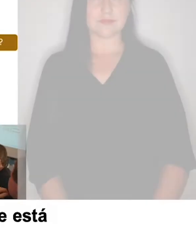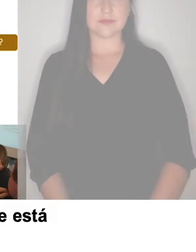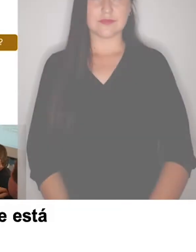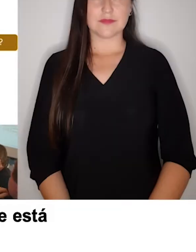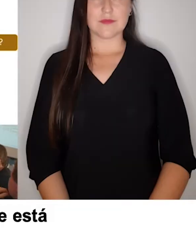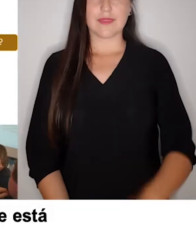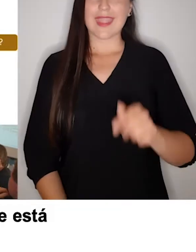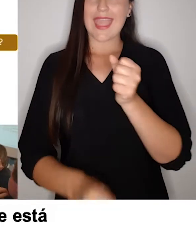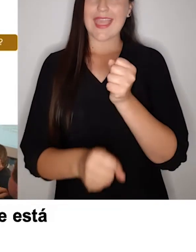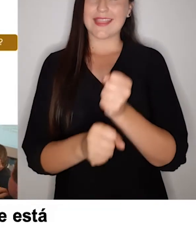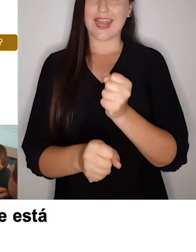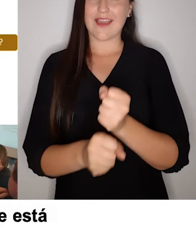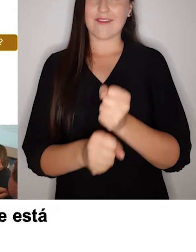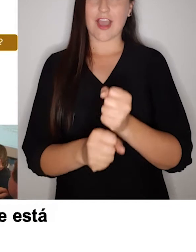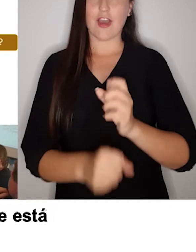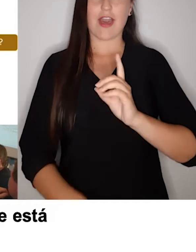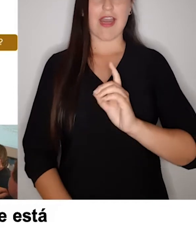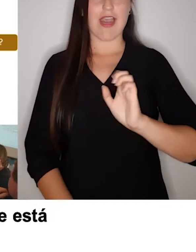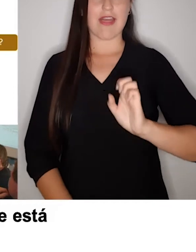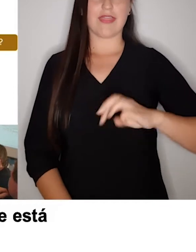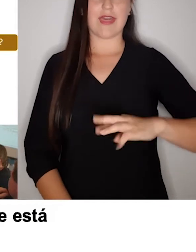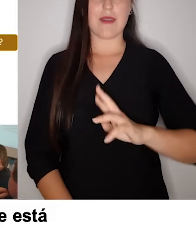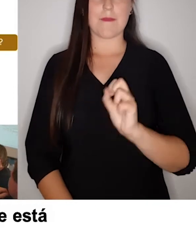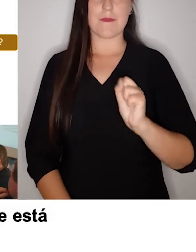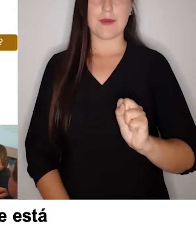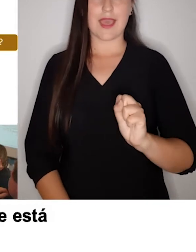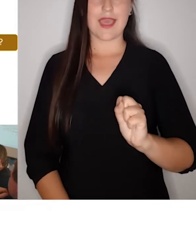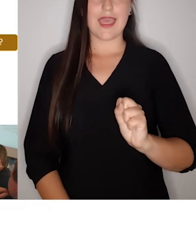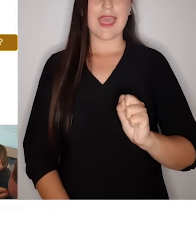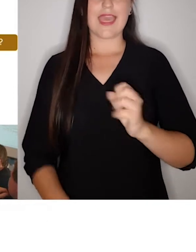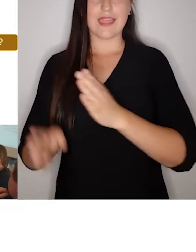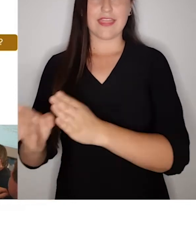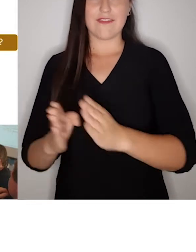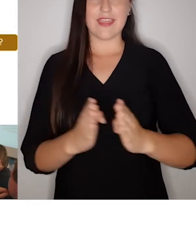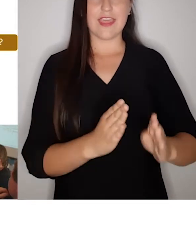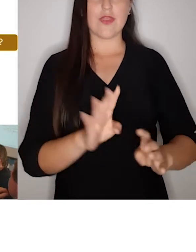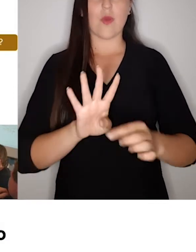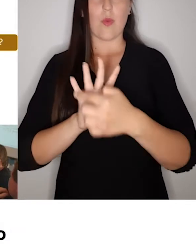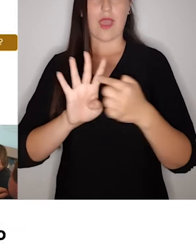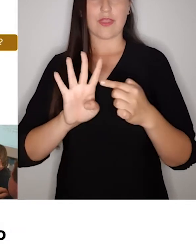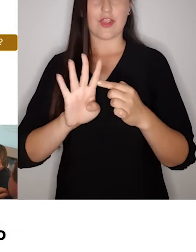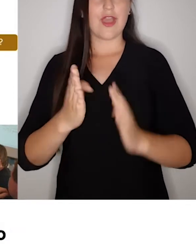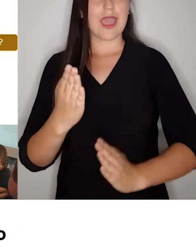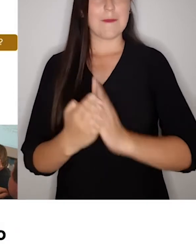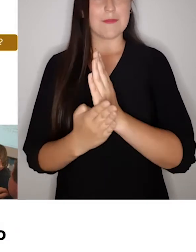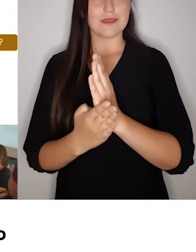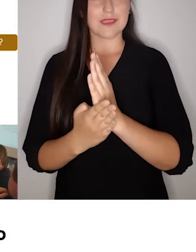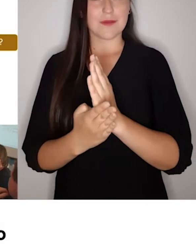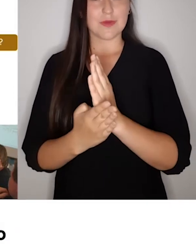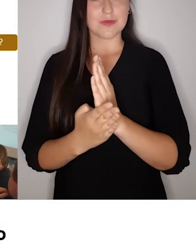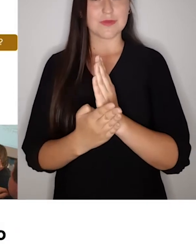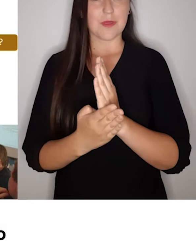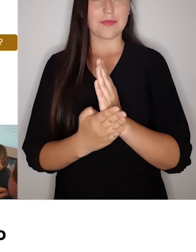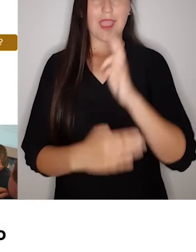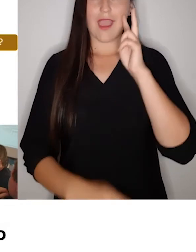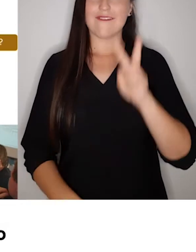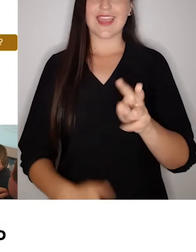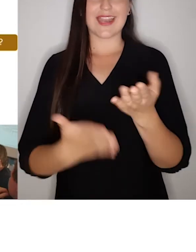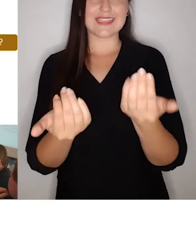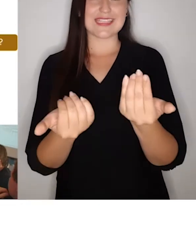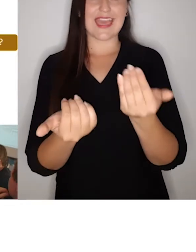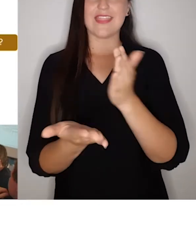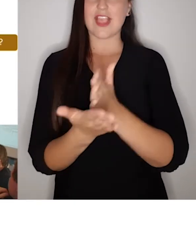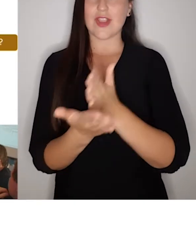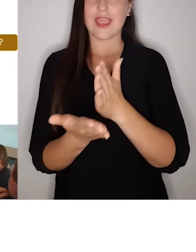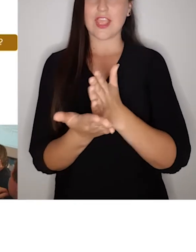The work of Dembra, we normally divide into 4 phases. We start with a mapping of the school's